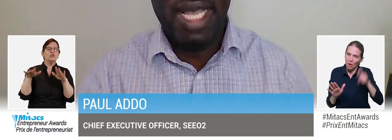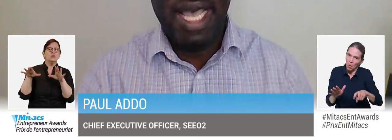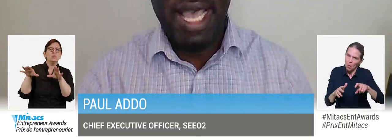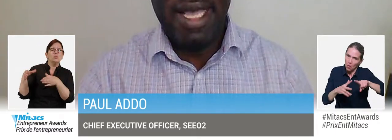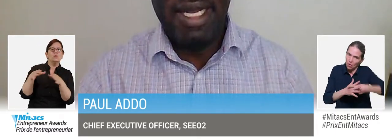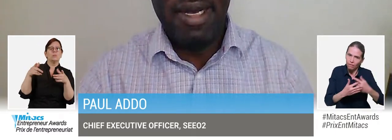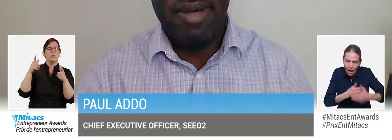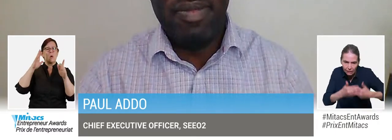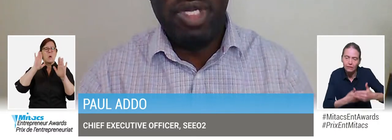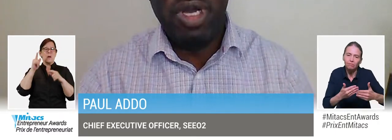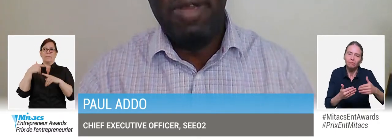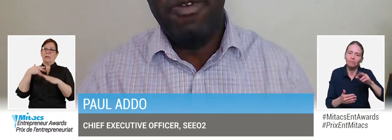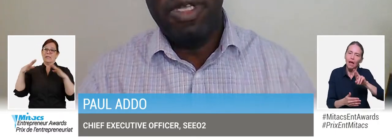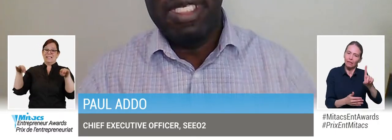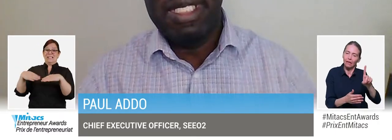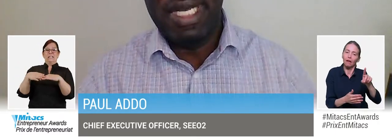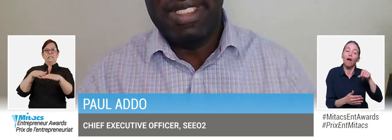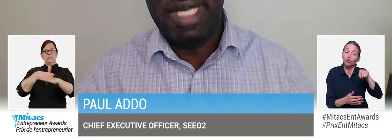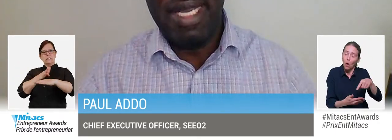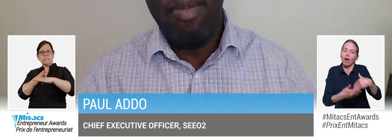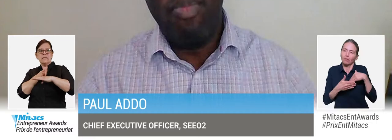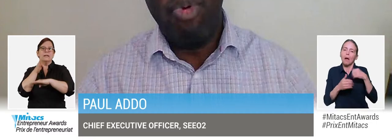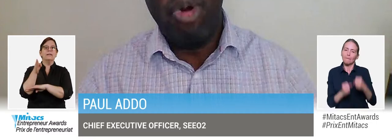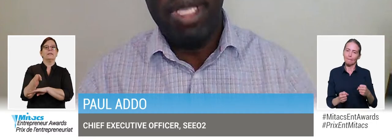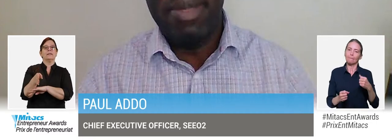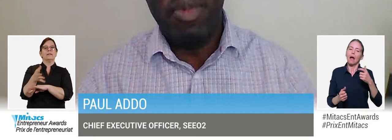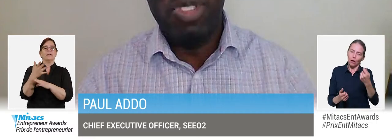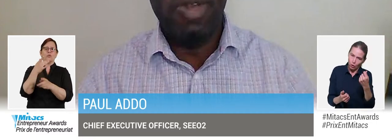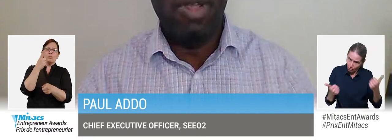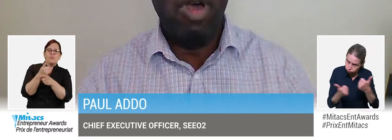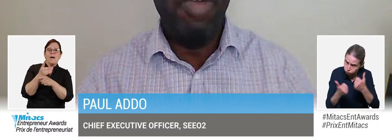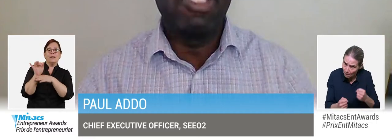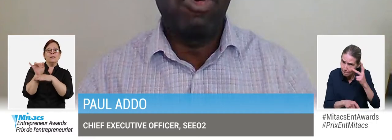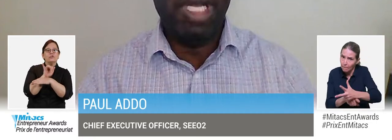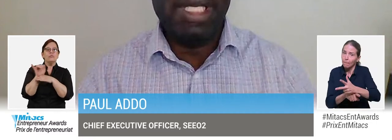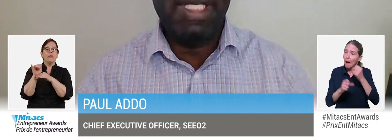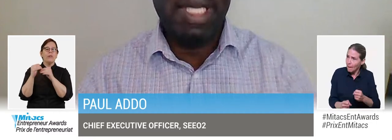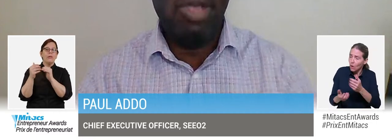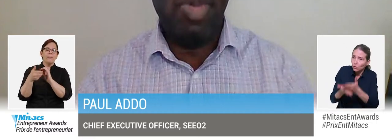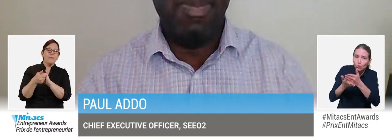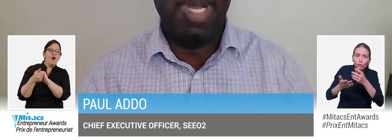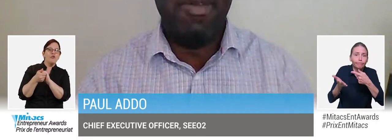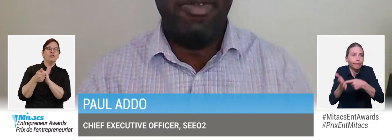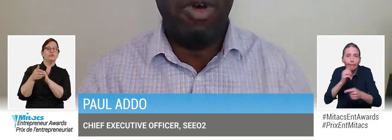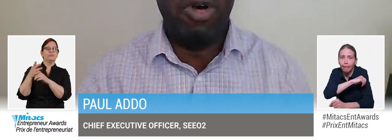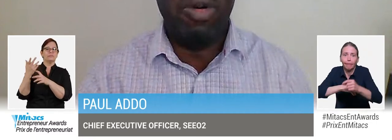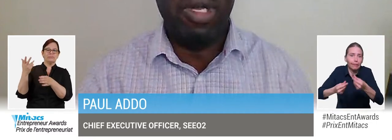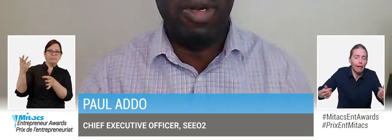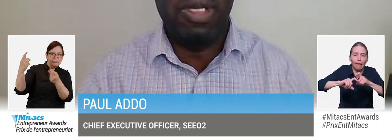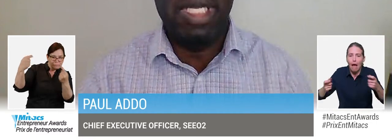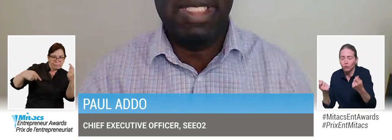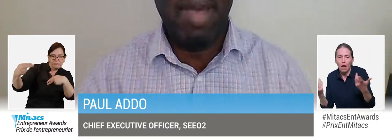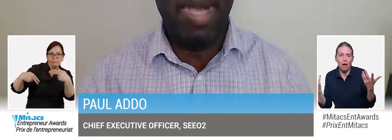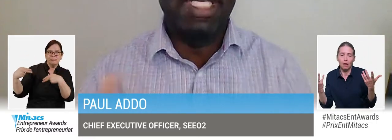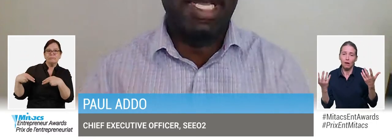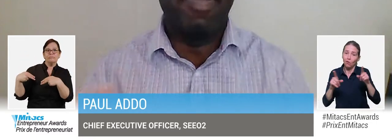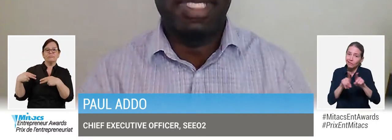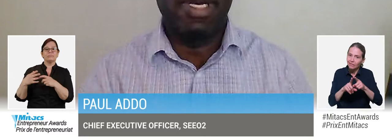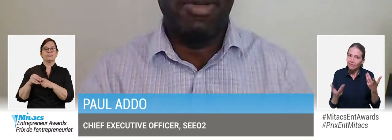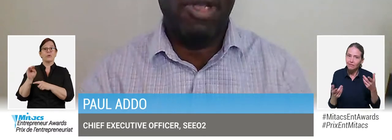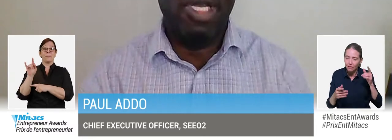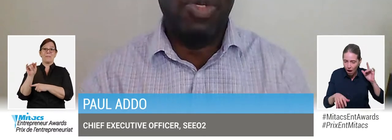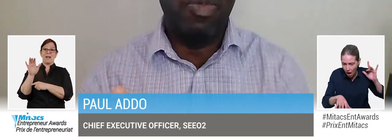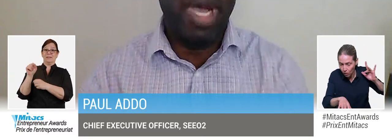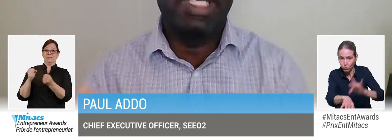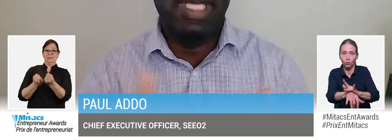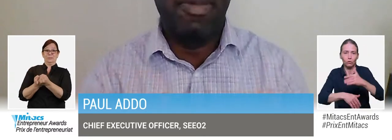demonstration. And the other difficulty is that at that point, most of the government grants that you'll be applying for, you know, you need a matching